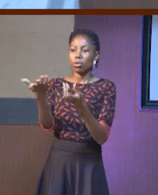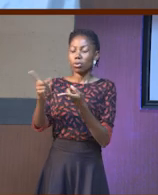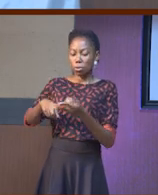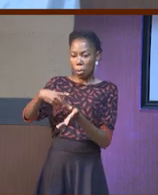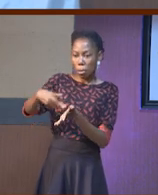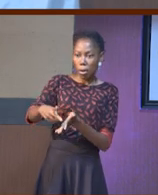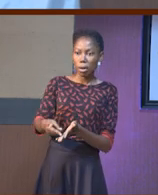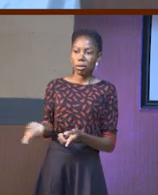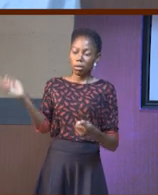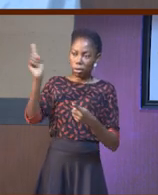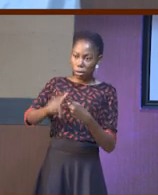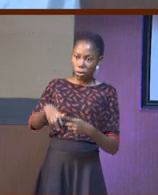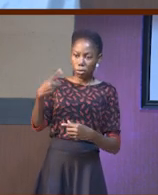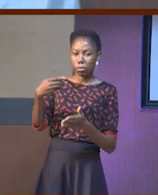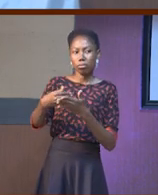installments? Until